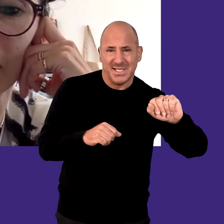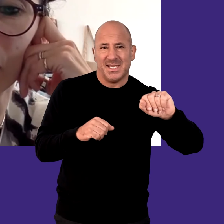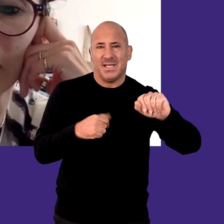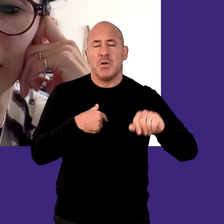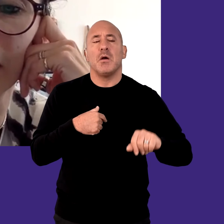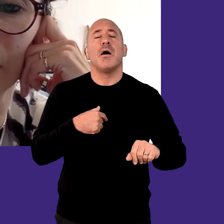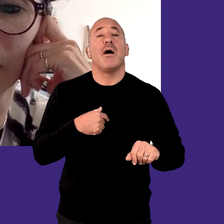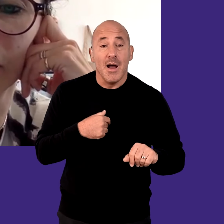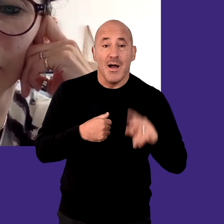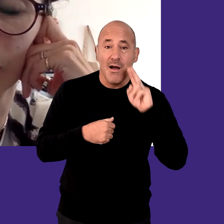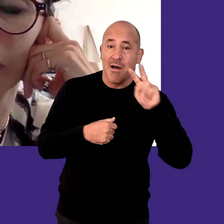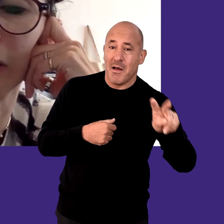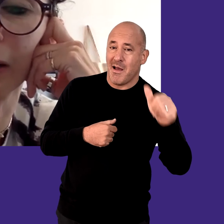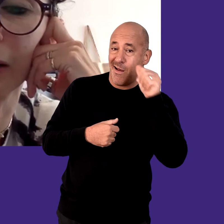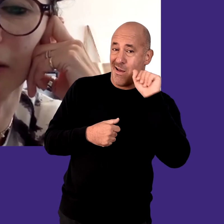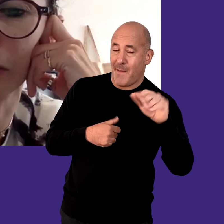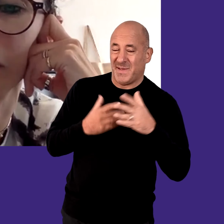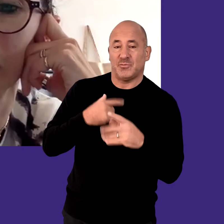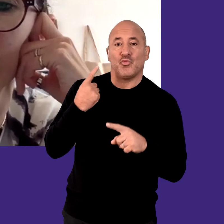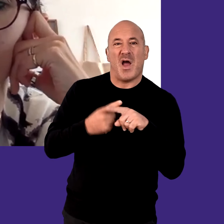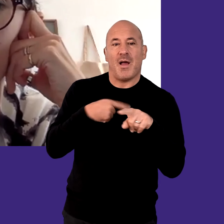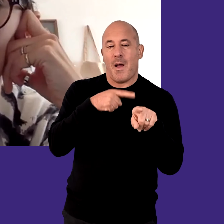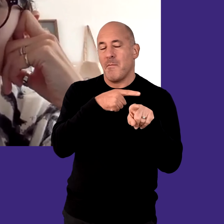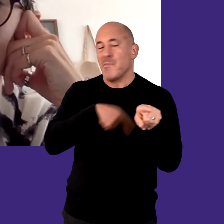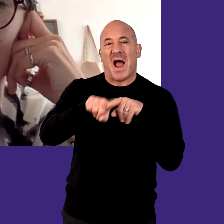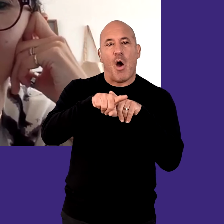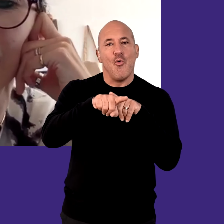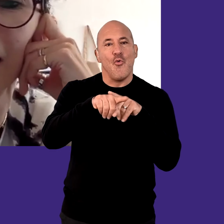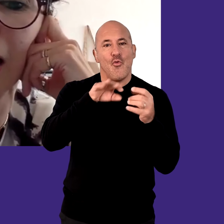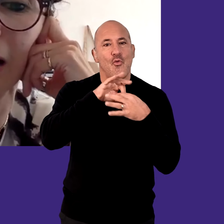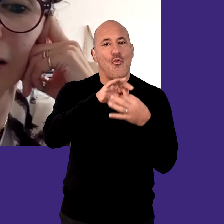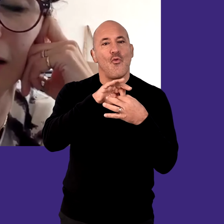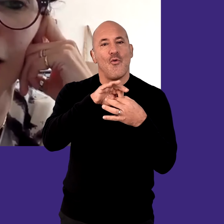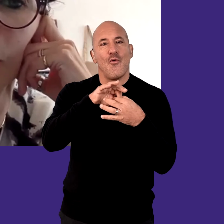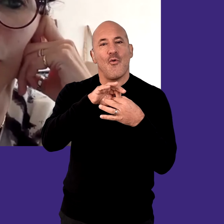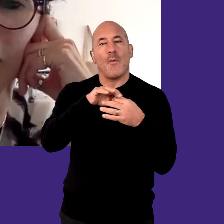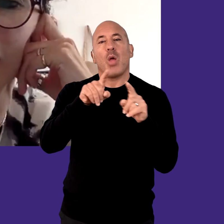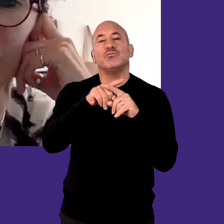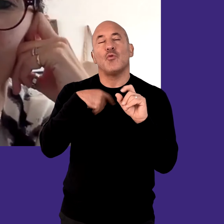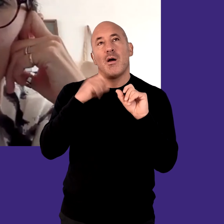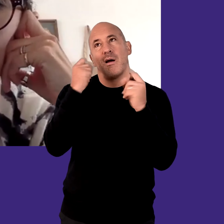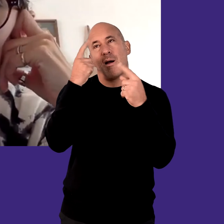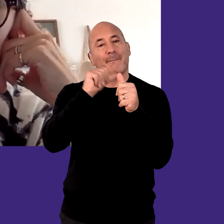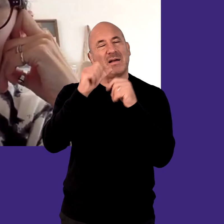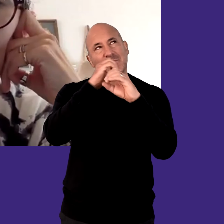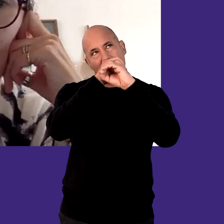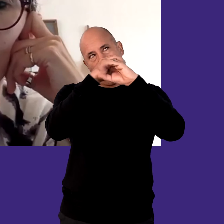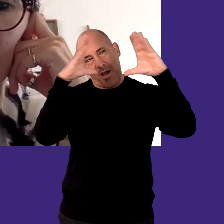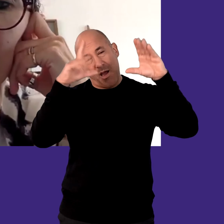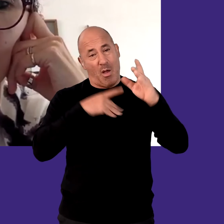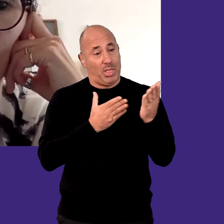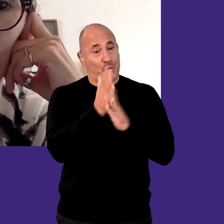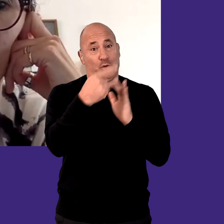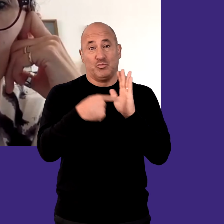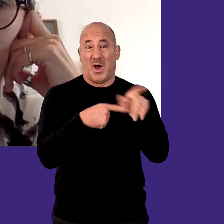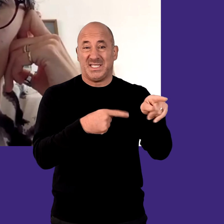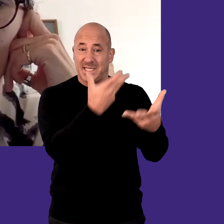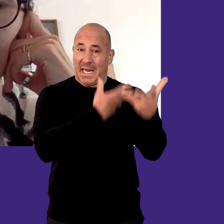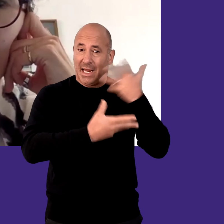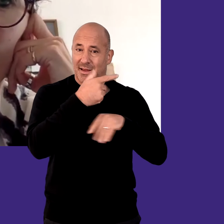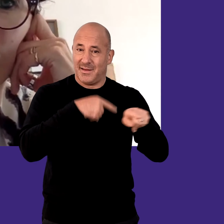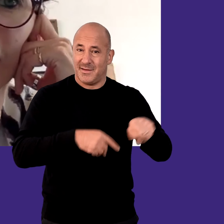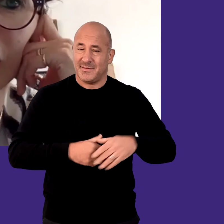professionals like Tracy, who have a firm understanding of her community and can help us reach into that community, really helps us